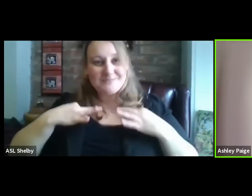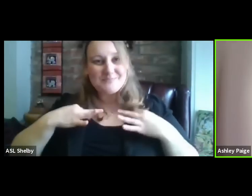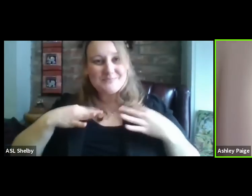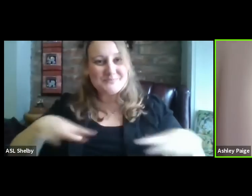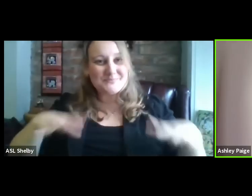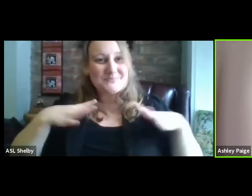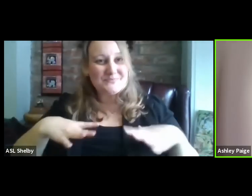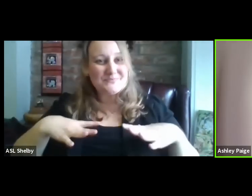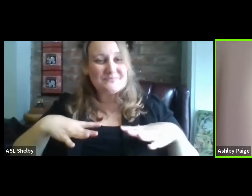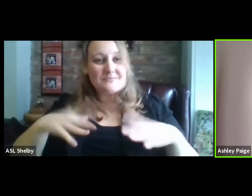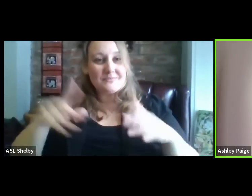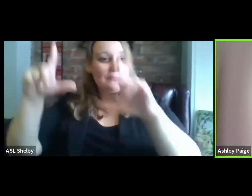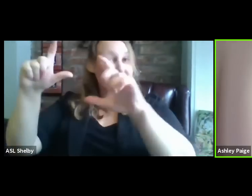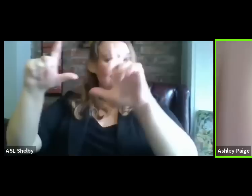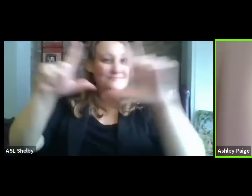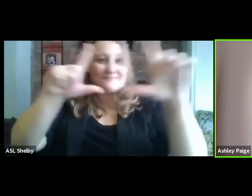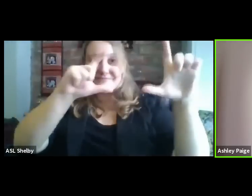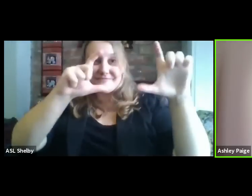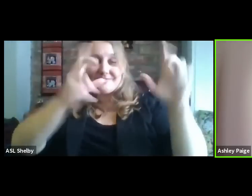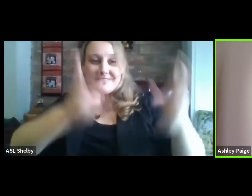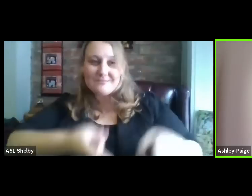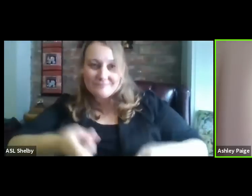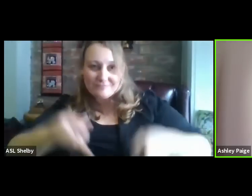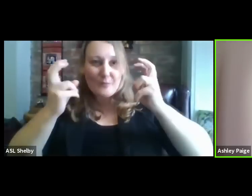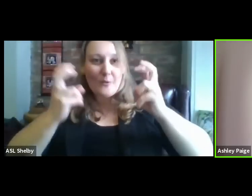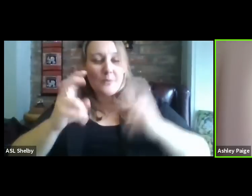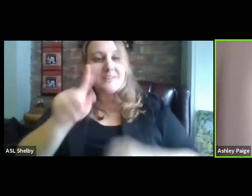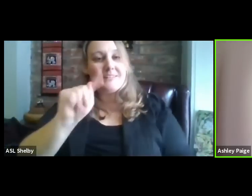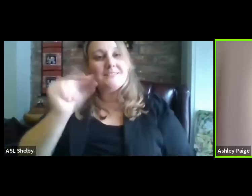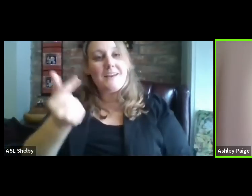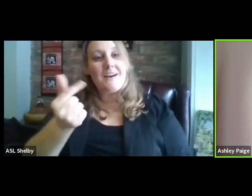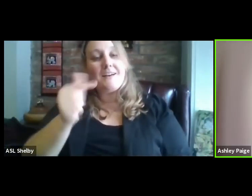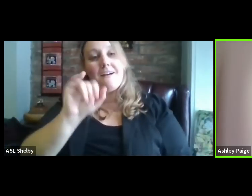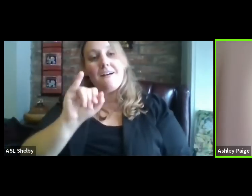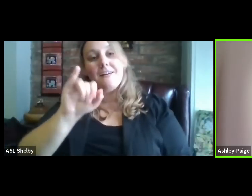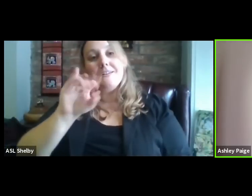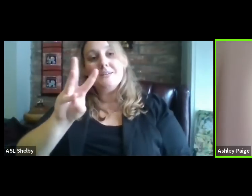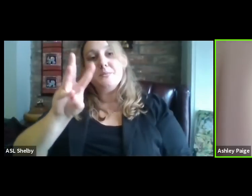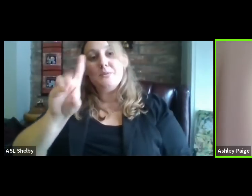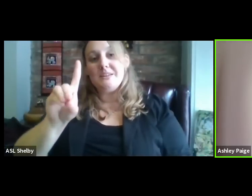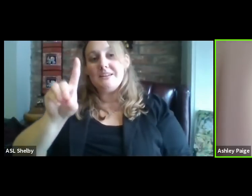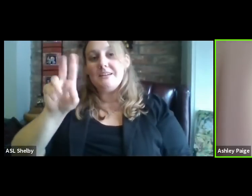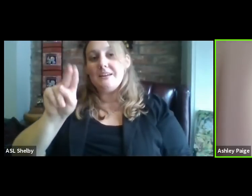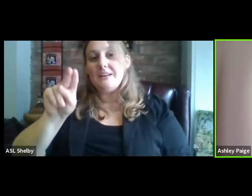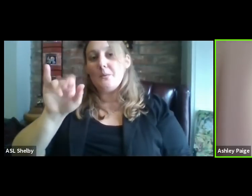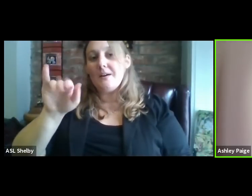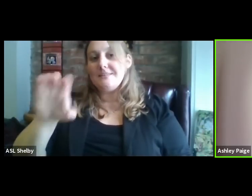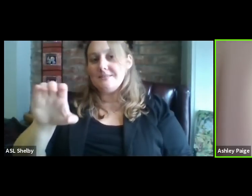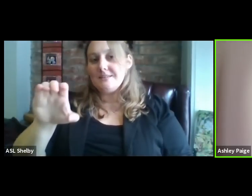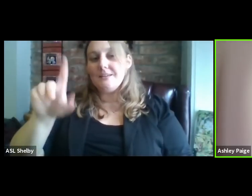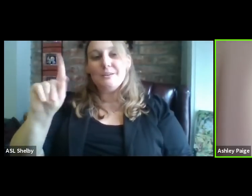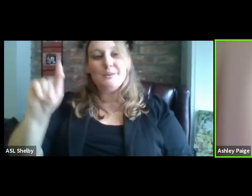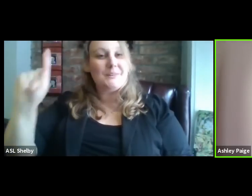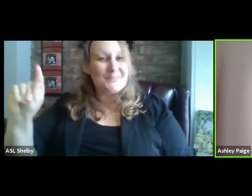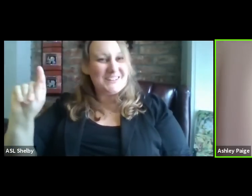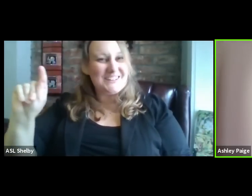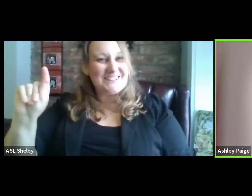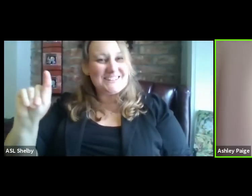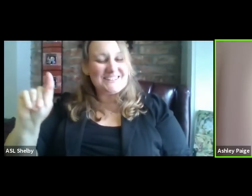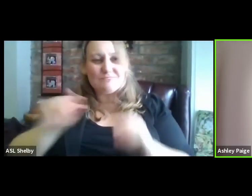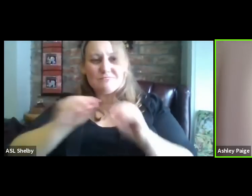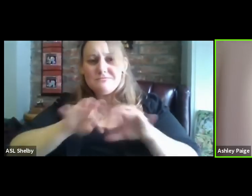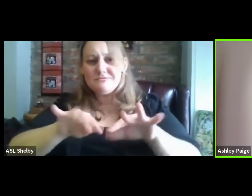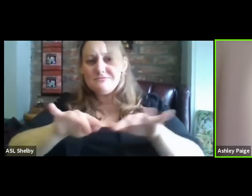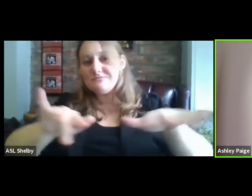IWD NYC 2020. Let's flood social media with images of sex worker support